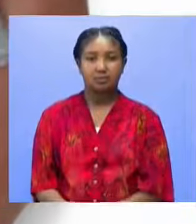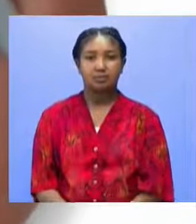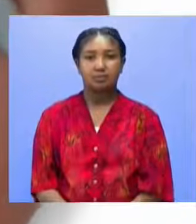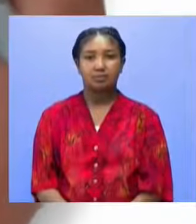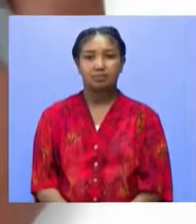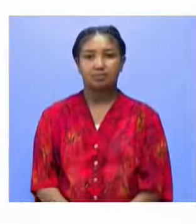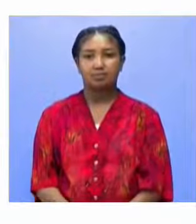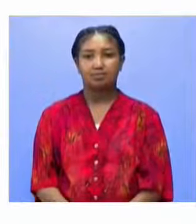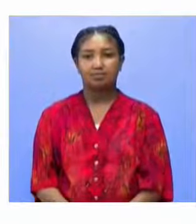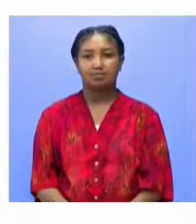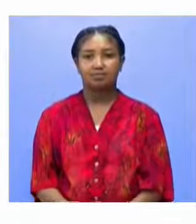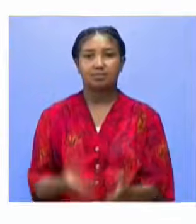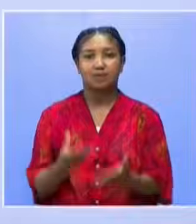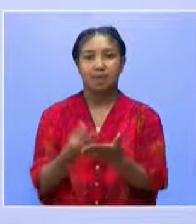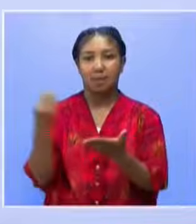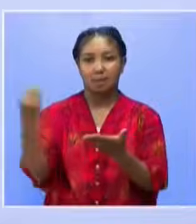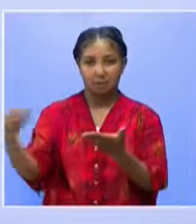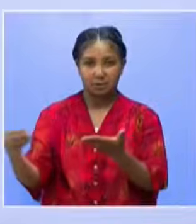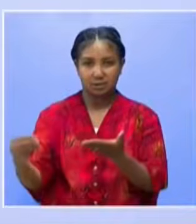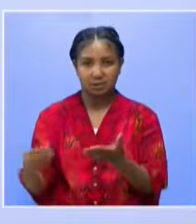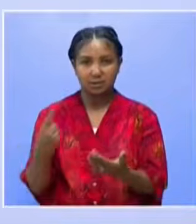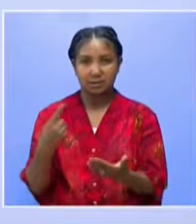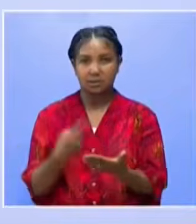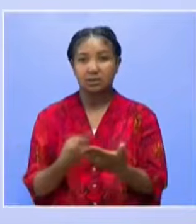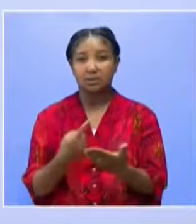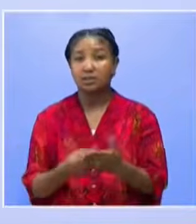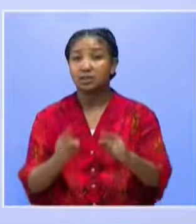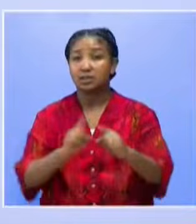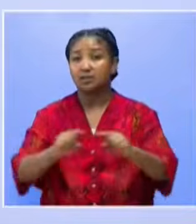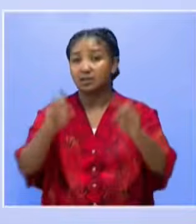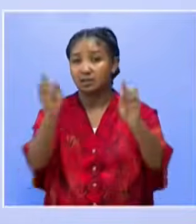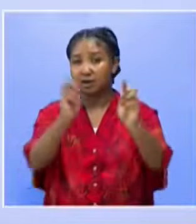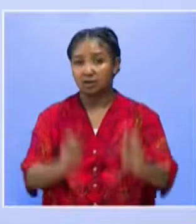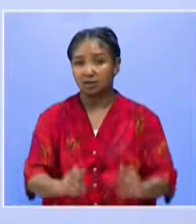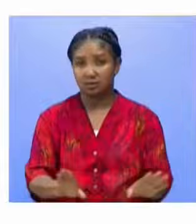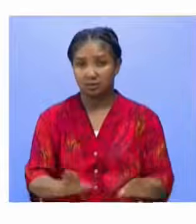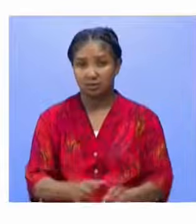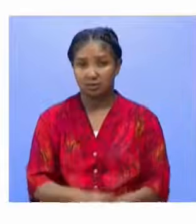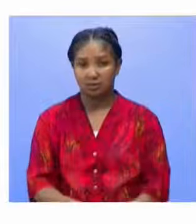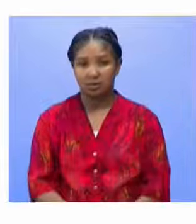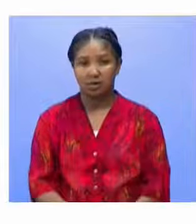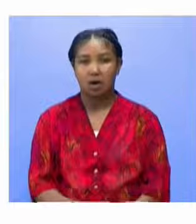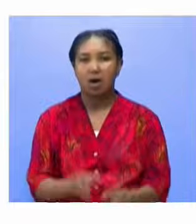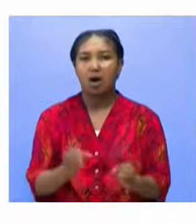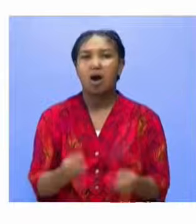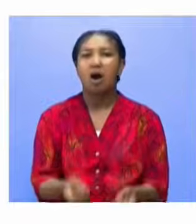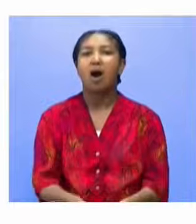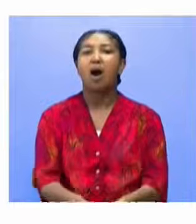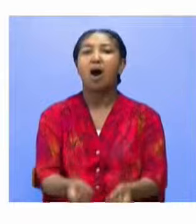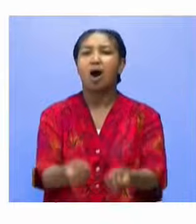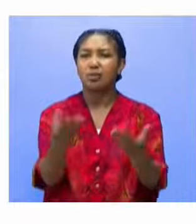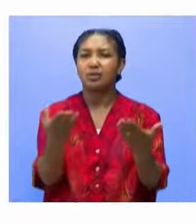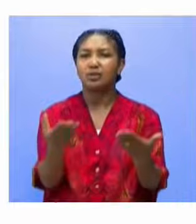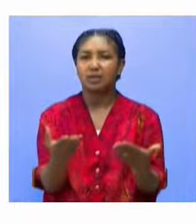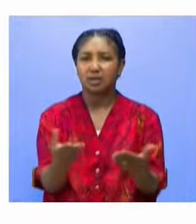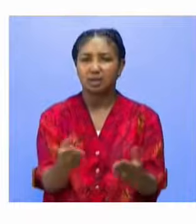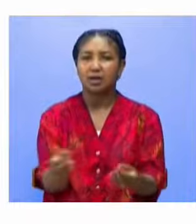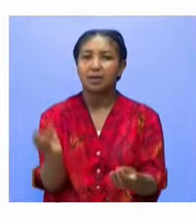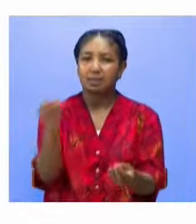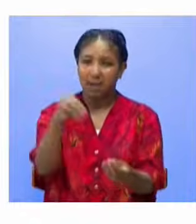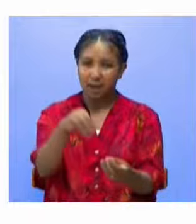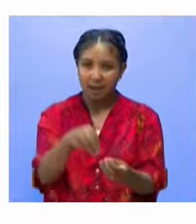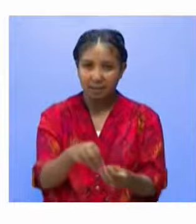it has, in some way, it has different structure. Okay? How many